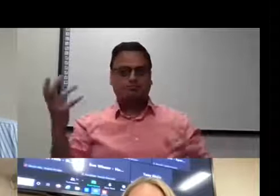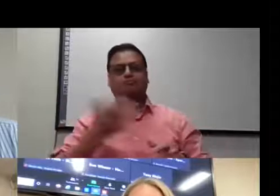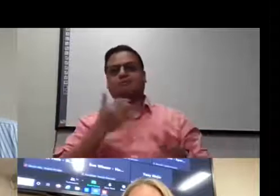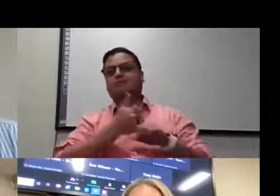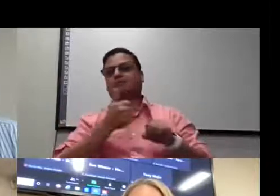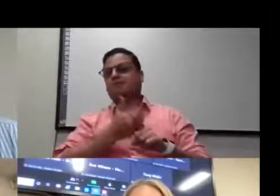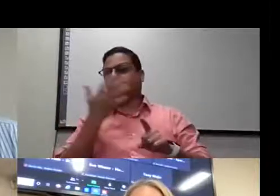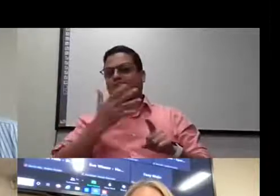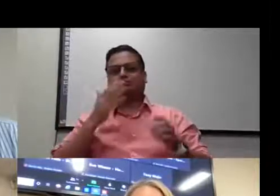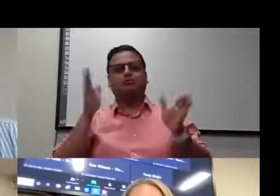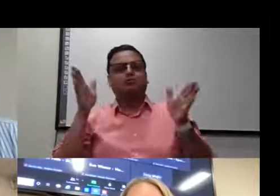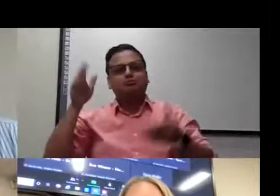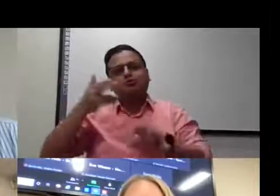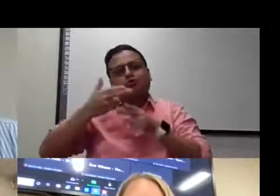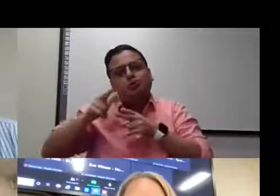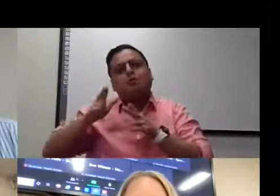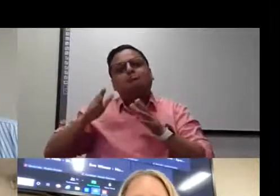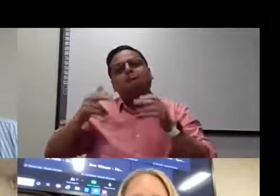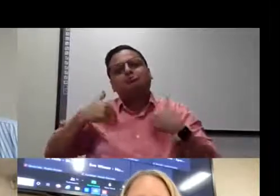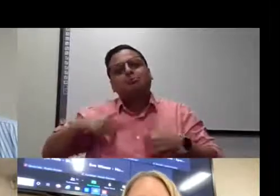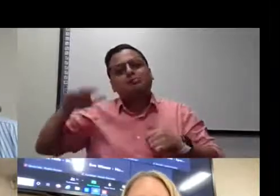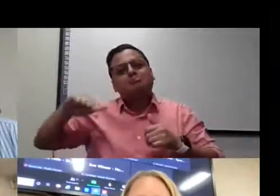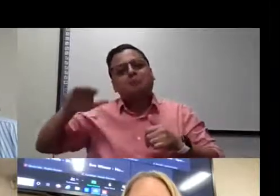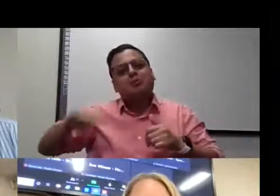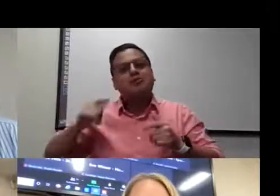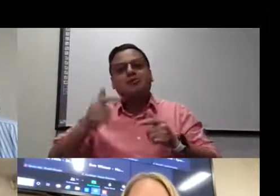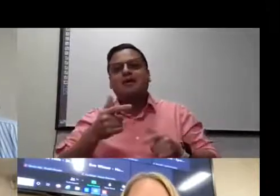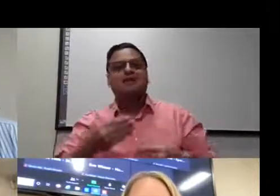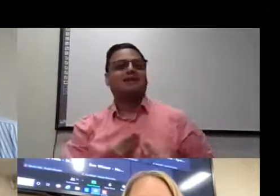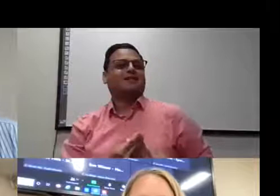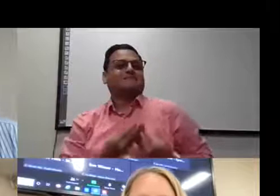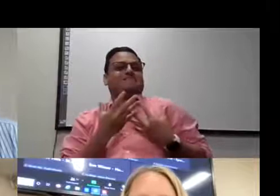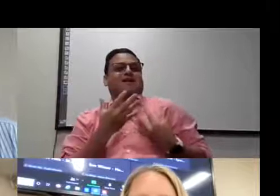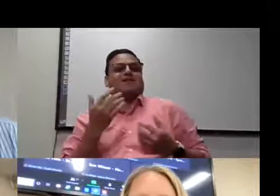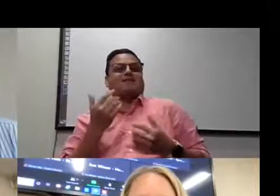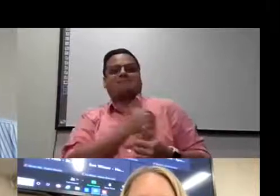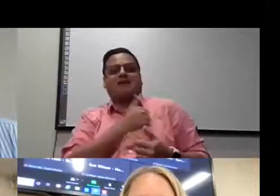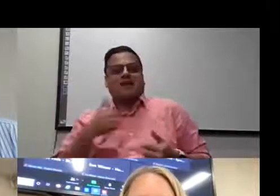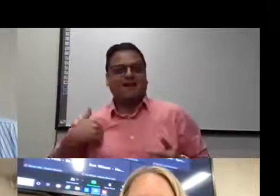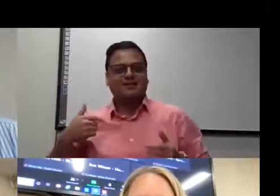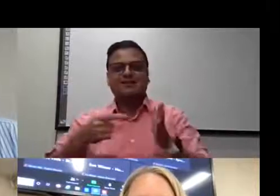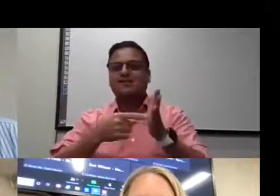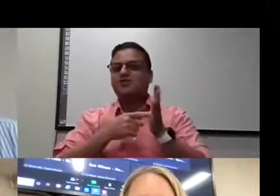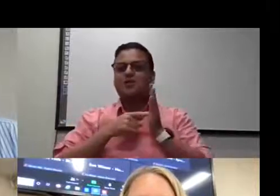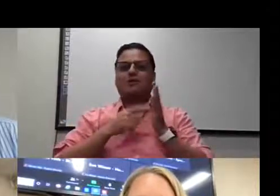little human beings, and they inspire all of us. They show us how